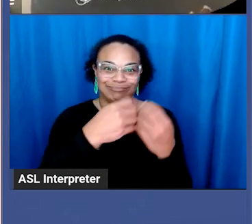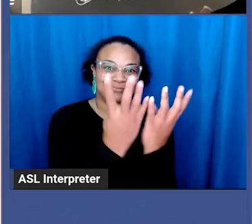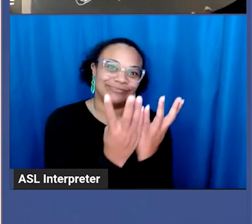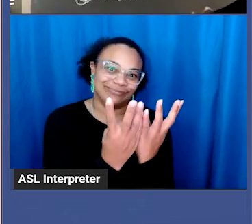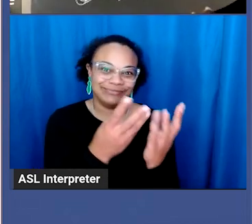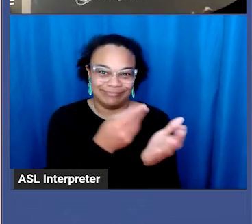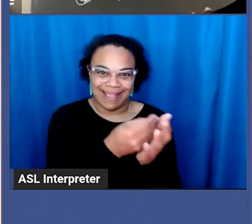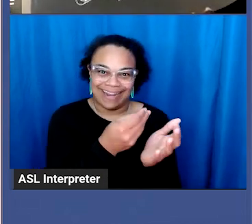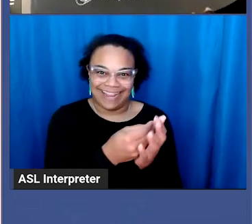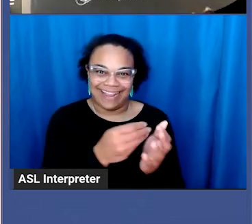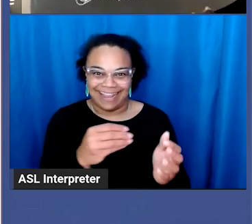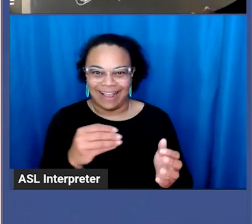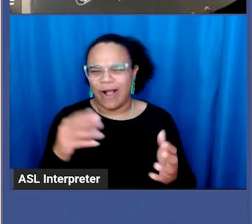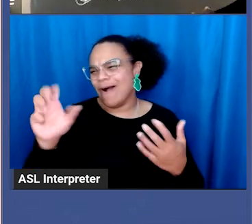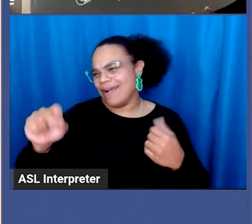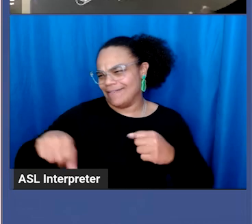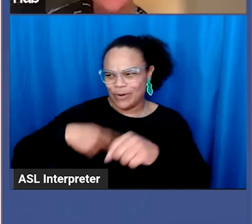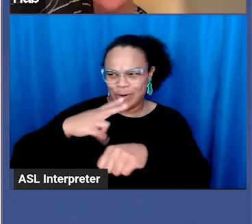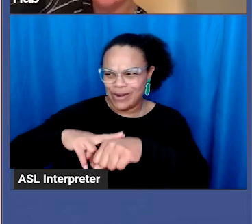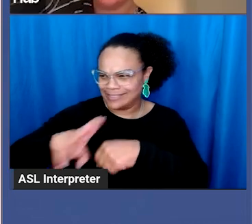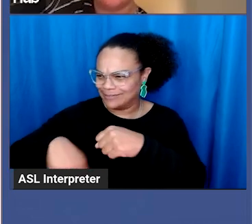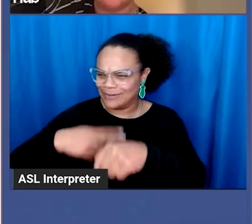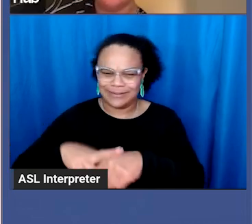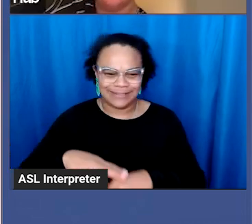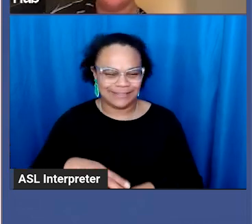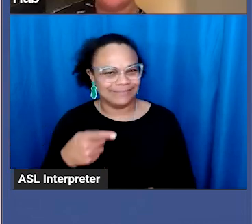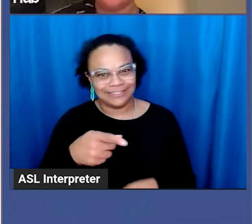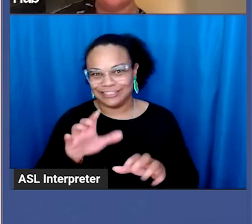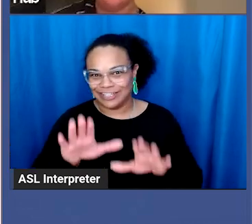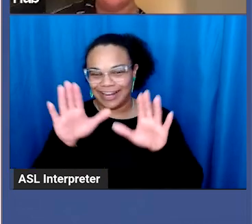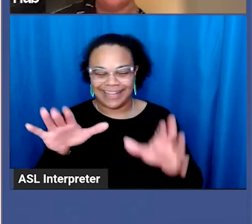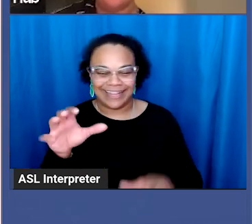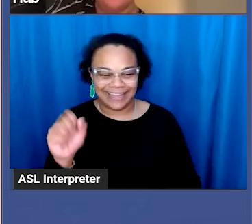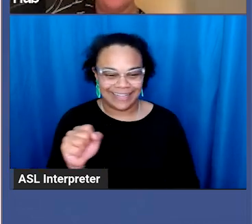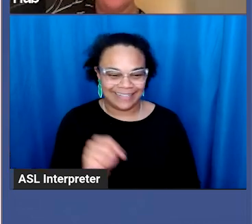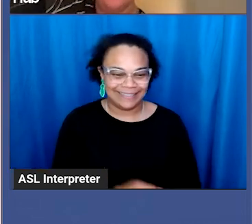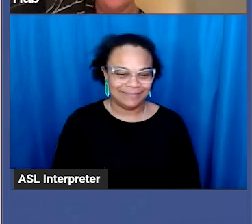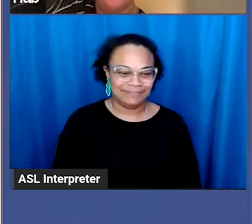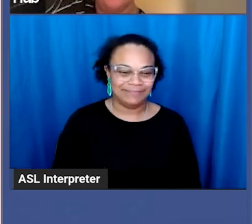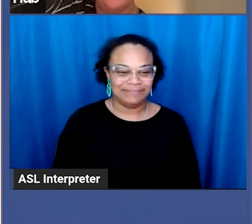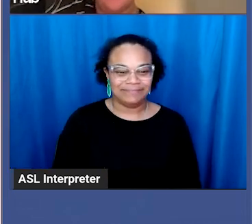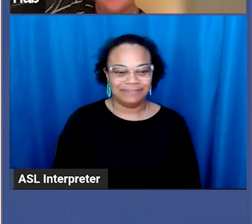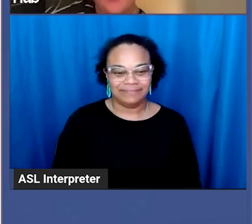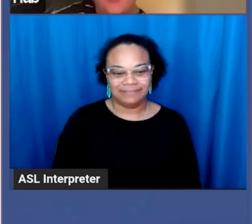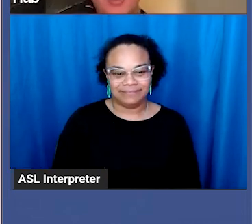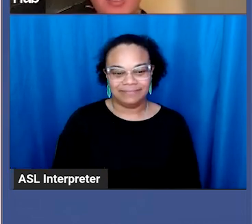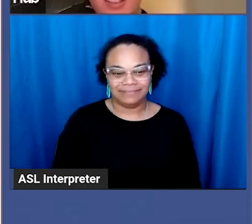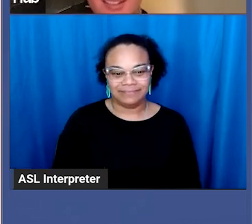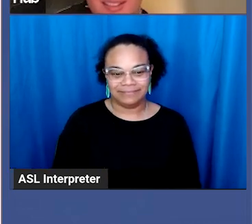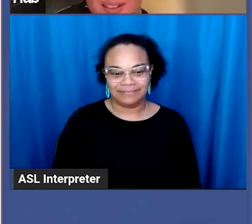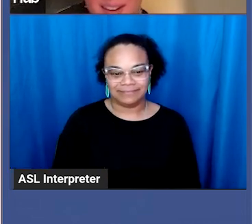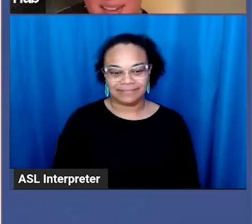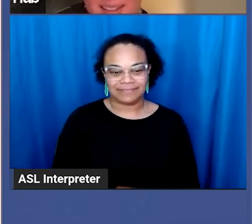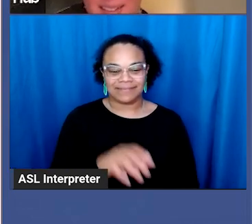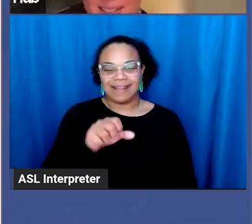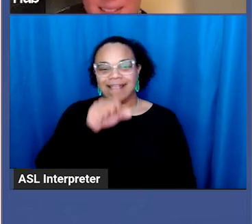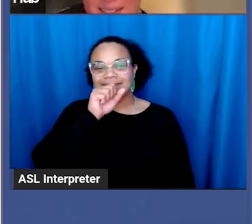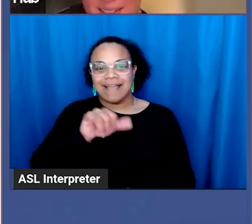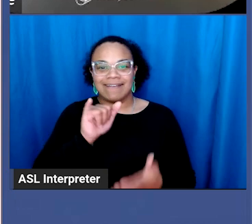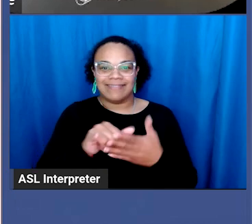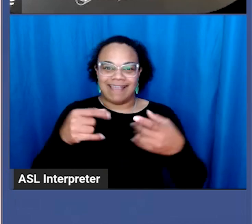Oh, of course, of course. Of course. This is great. Yeah. Yeah. Yeah, the contrast here is